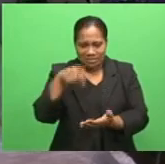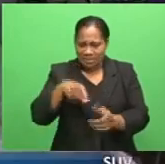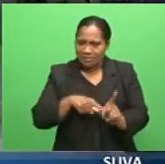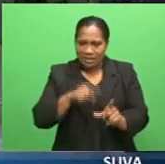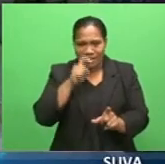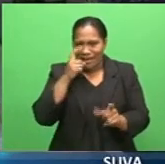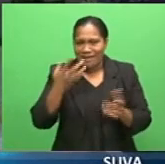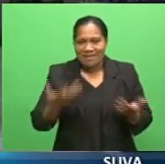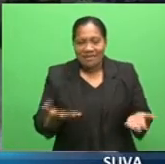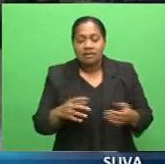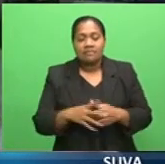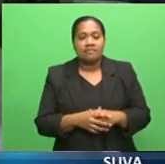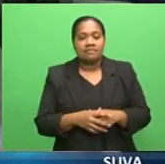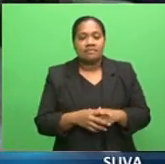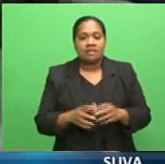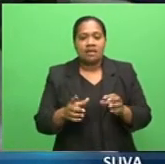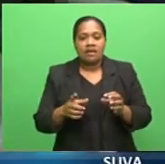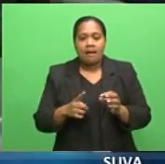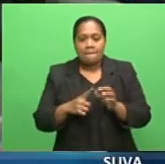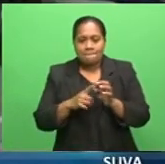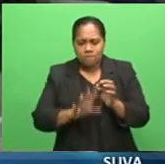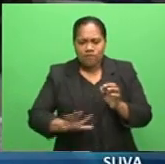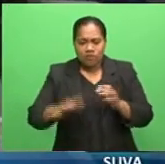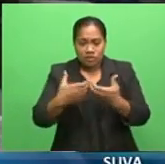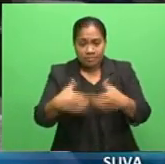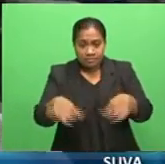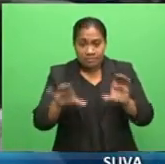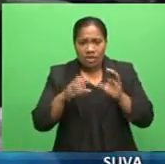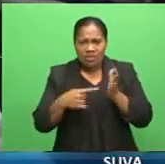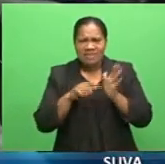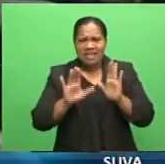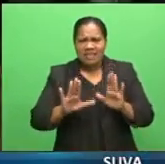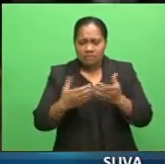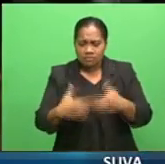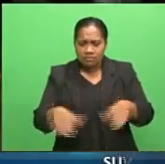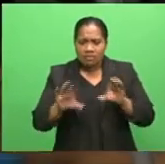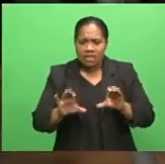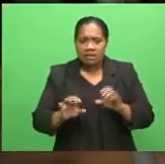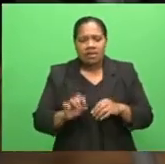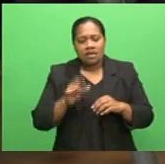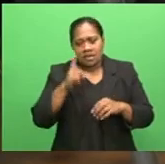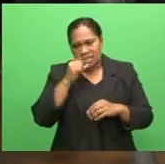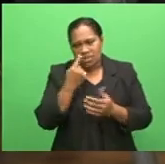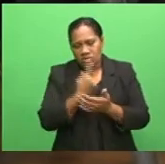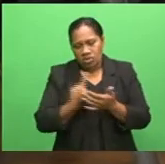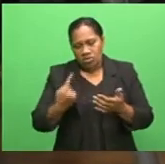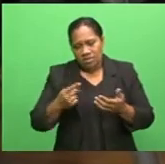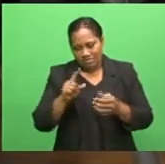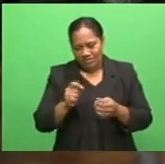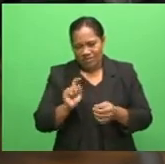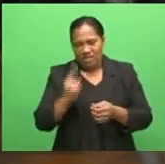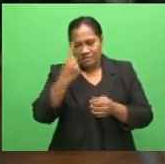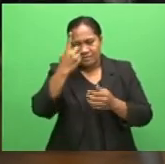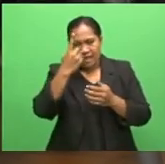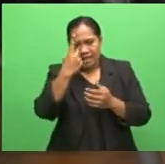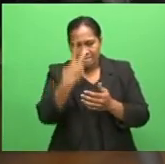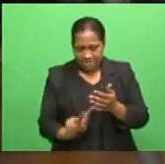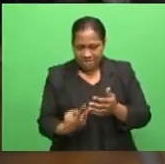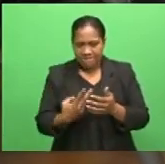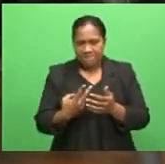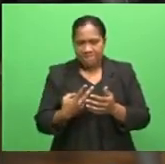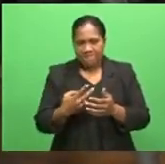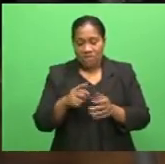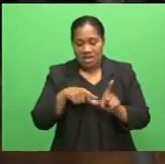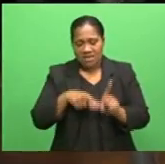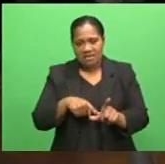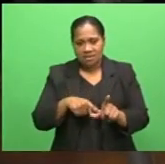The Provincial Council will only accommodate tuition for the first half of the year, where they've spent over $60,000.